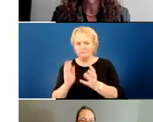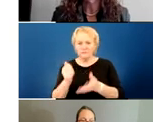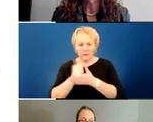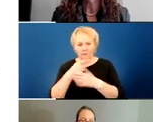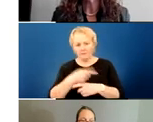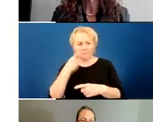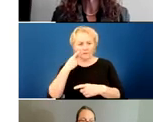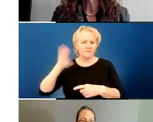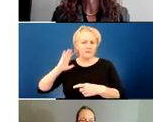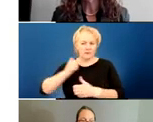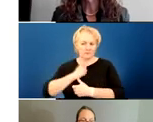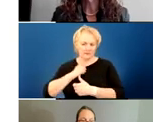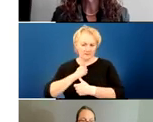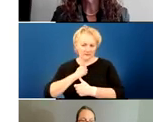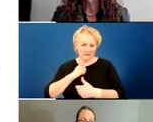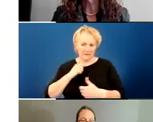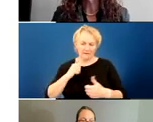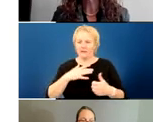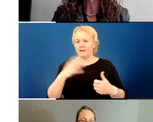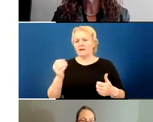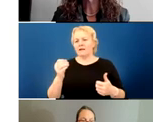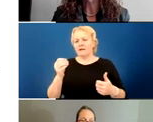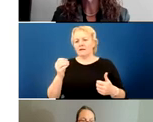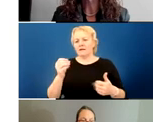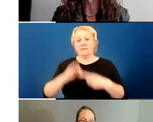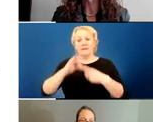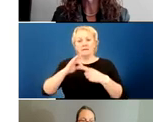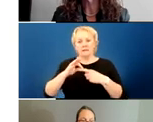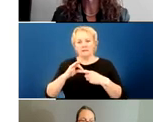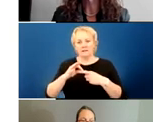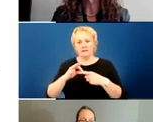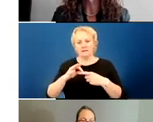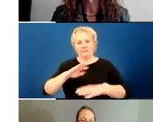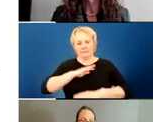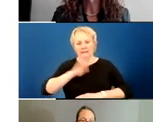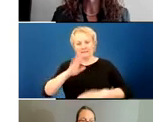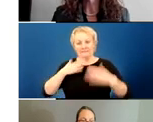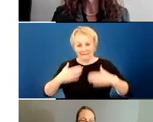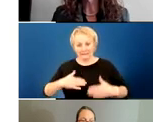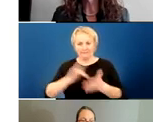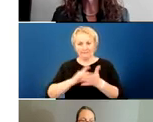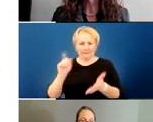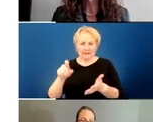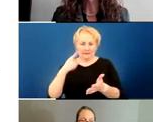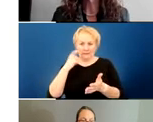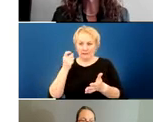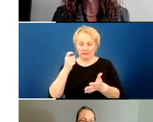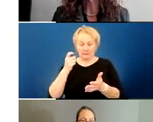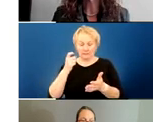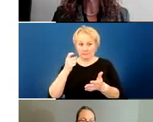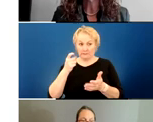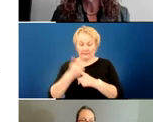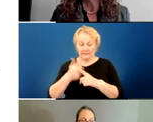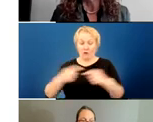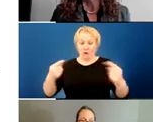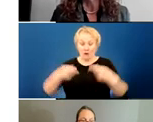veteran. And, you know, especially to be able to meet his medical needs, because with the flipping of his trailer, and again,